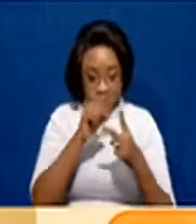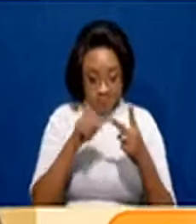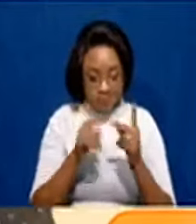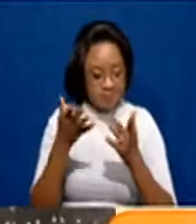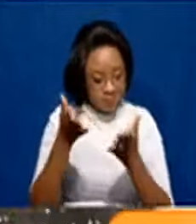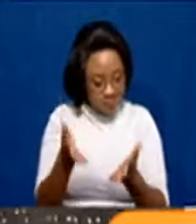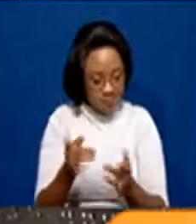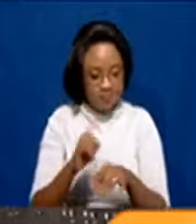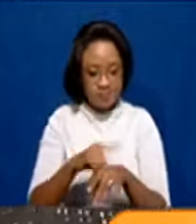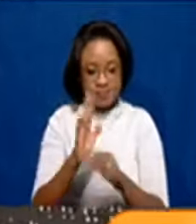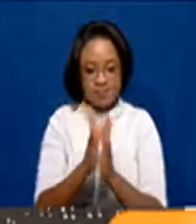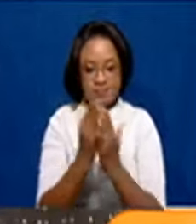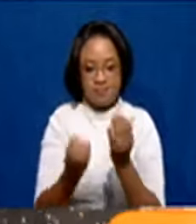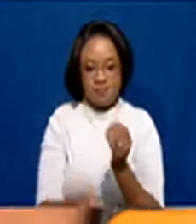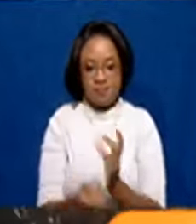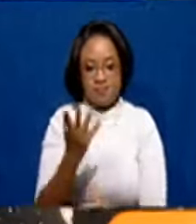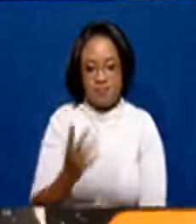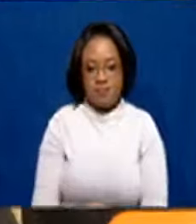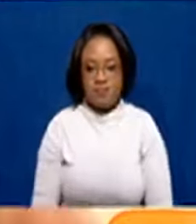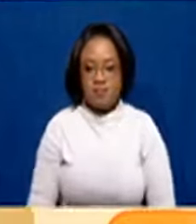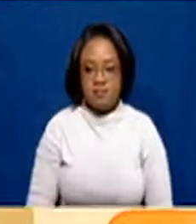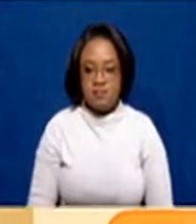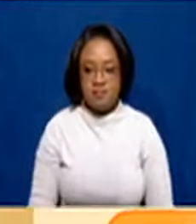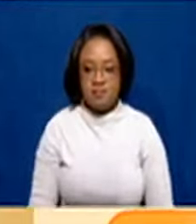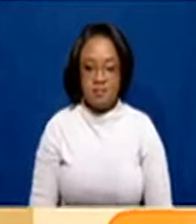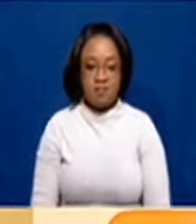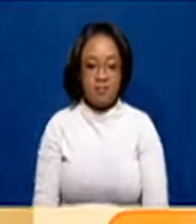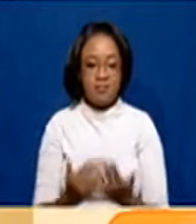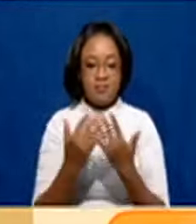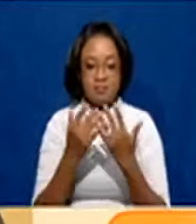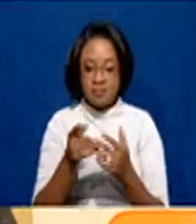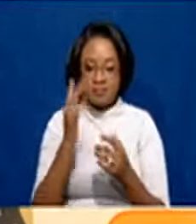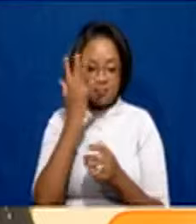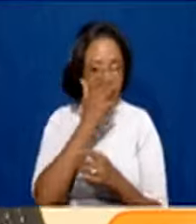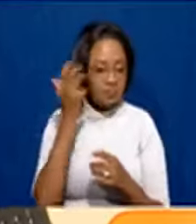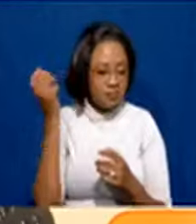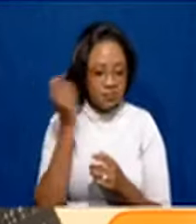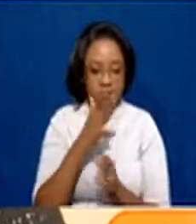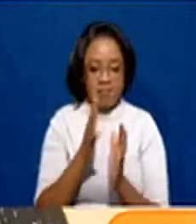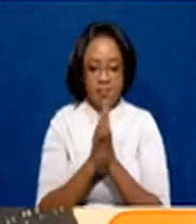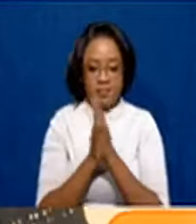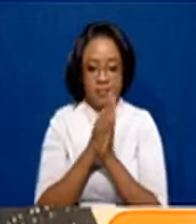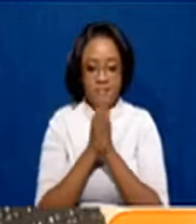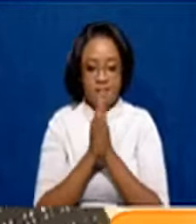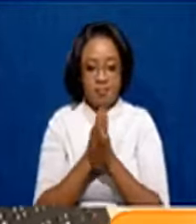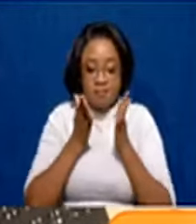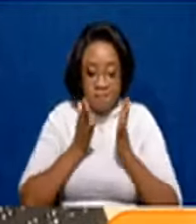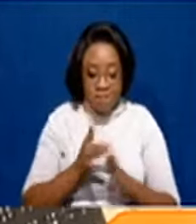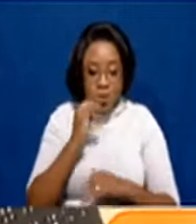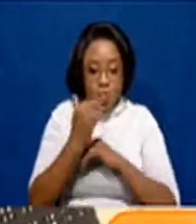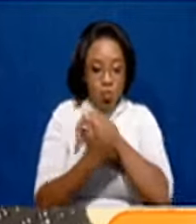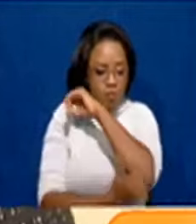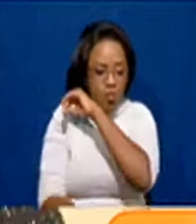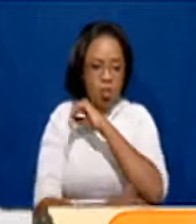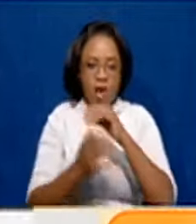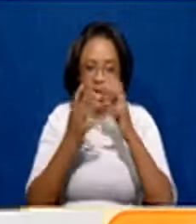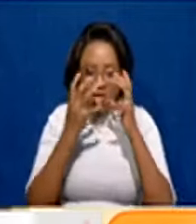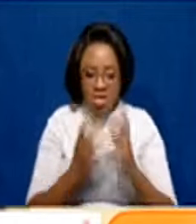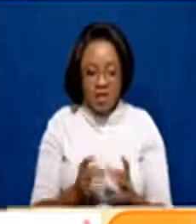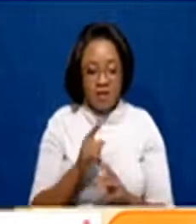present during the book launch. Grace's story, someone coming from poverty,